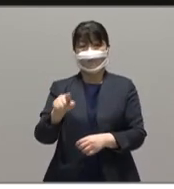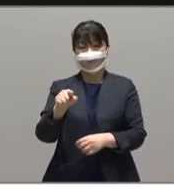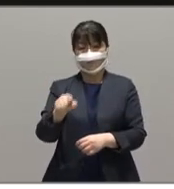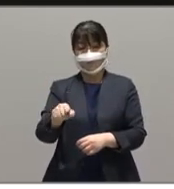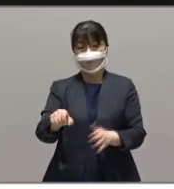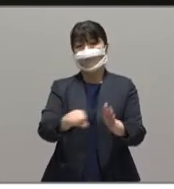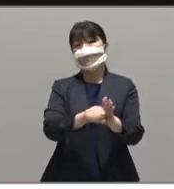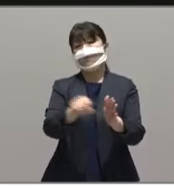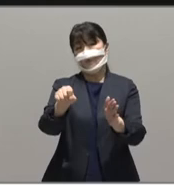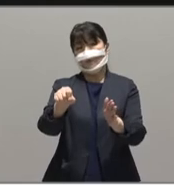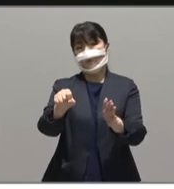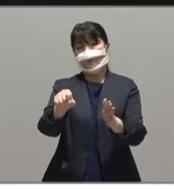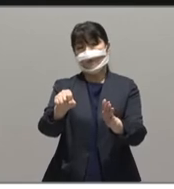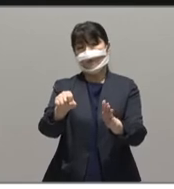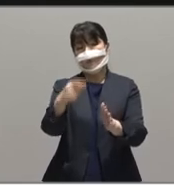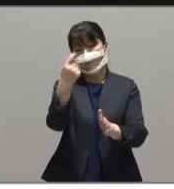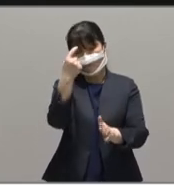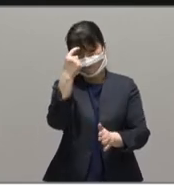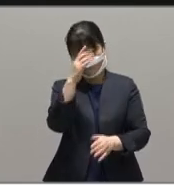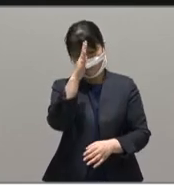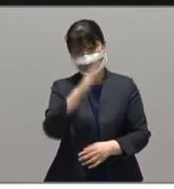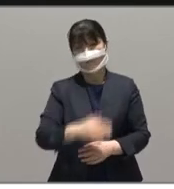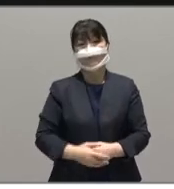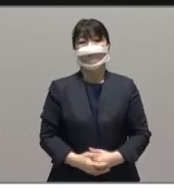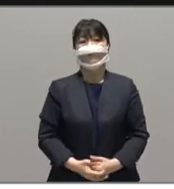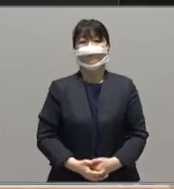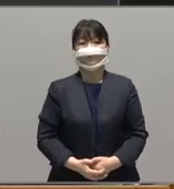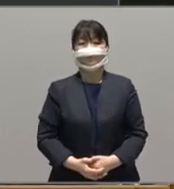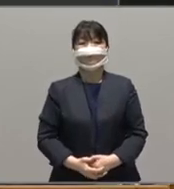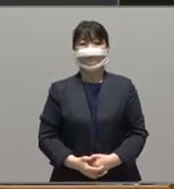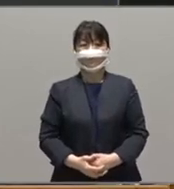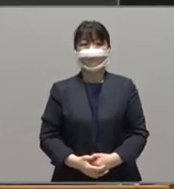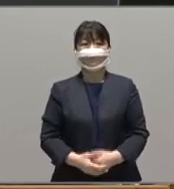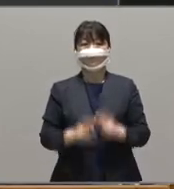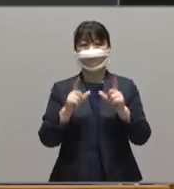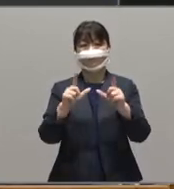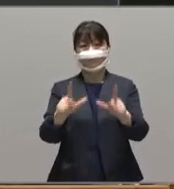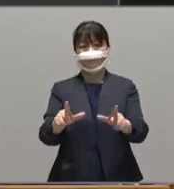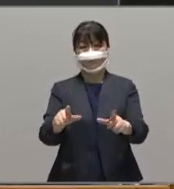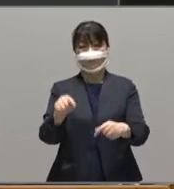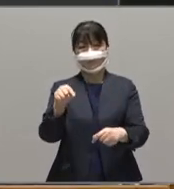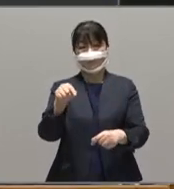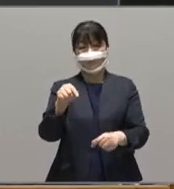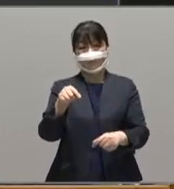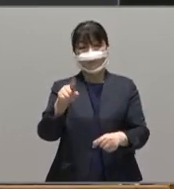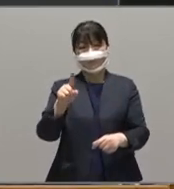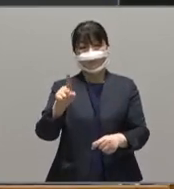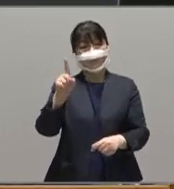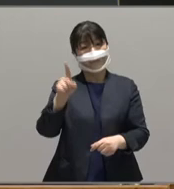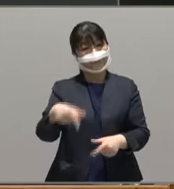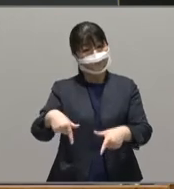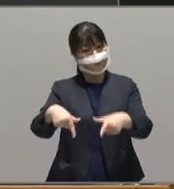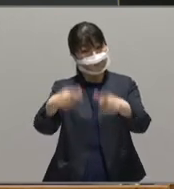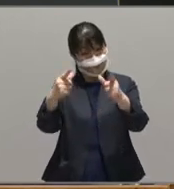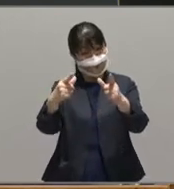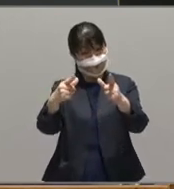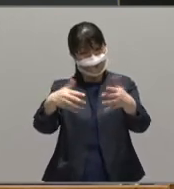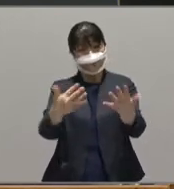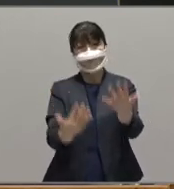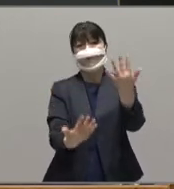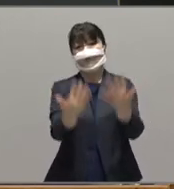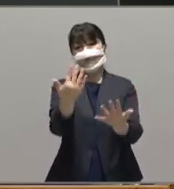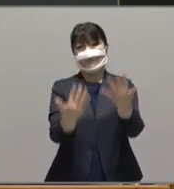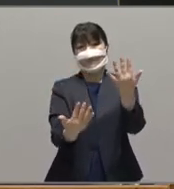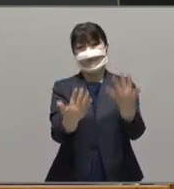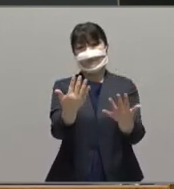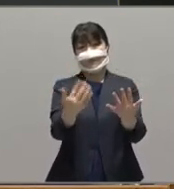many cypress trees. Regarding the effectiveness of cypress, and can you a little bit more elaborate on it? Yes,